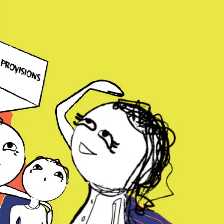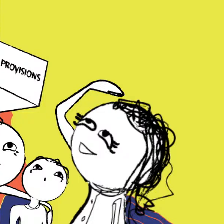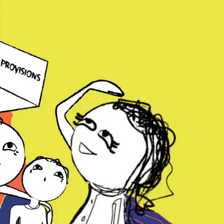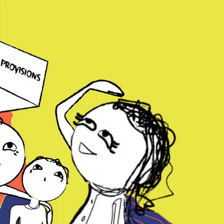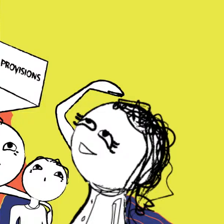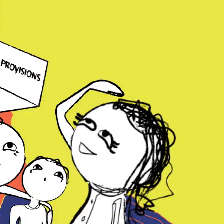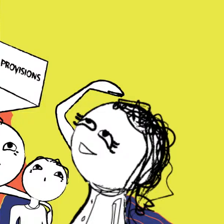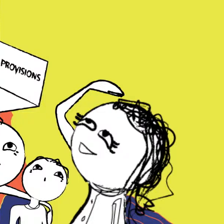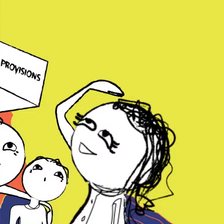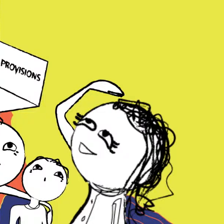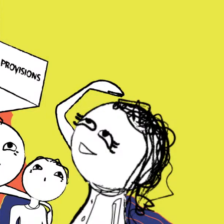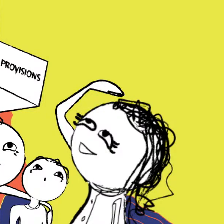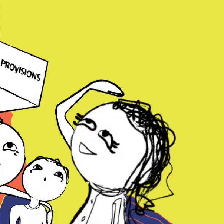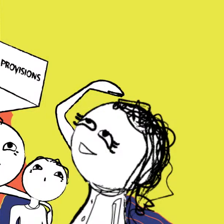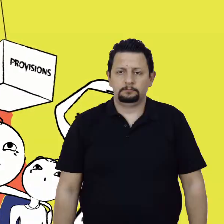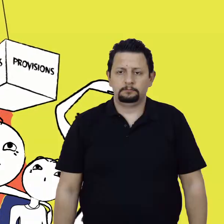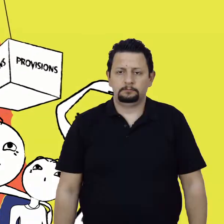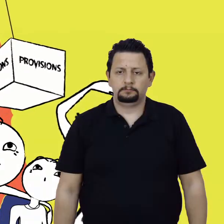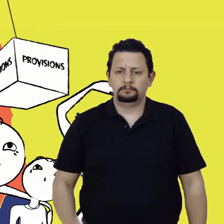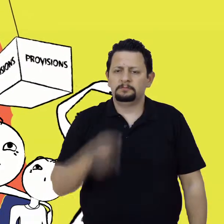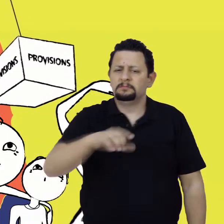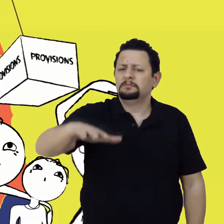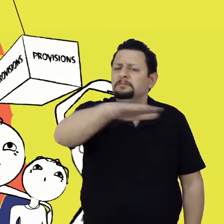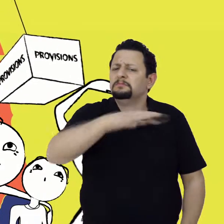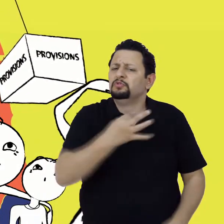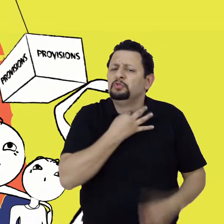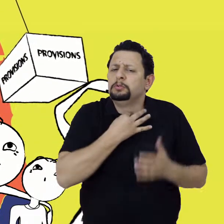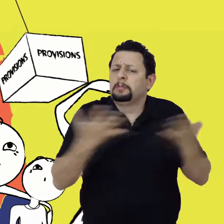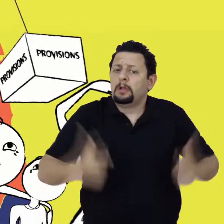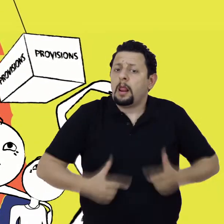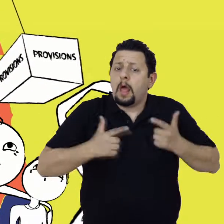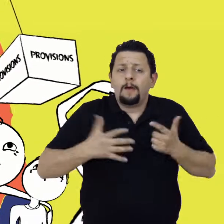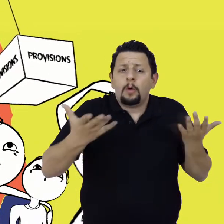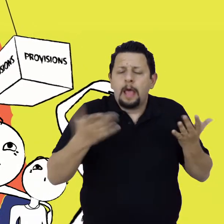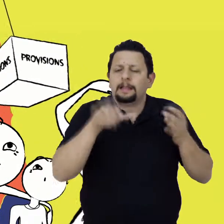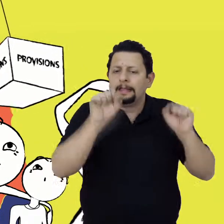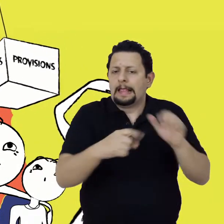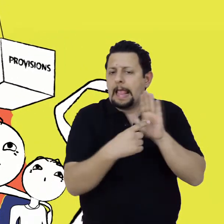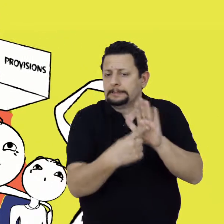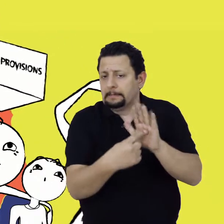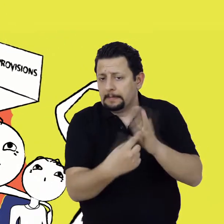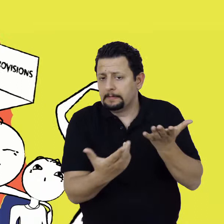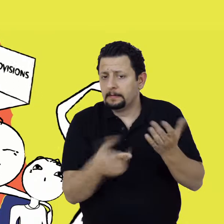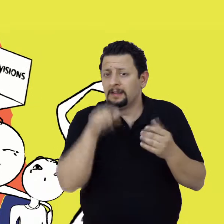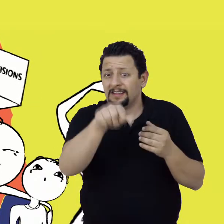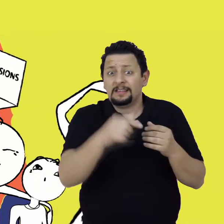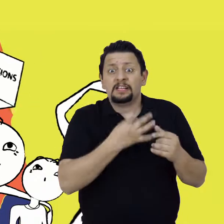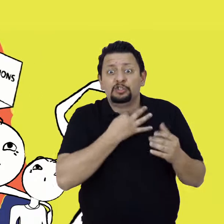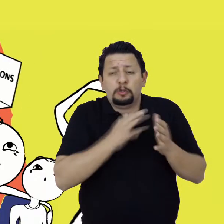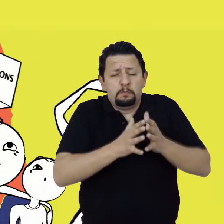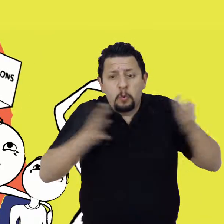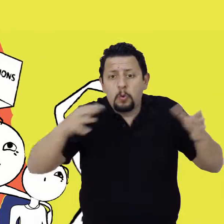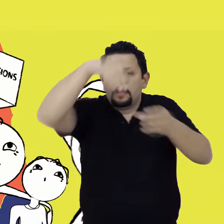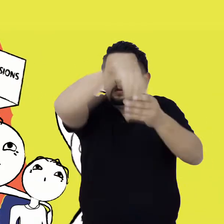a man, and a kid looking at the helicopter. Let's take an example of a common hazard in your area. What can